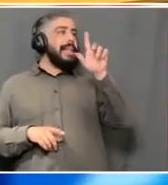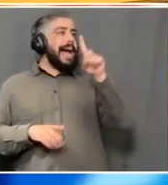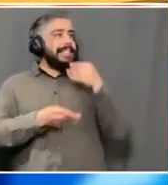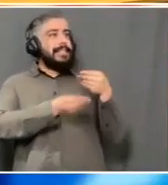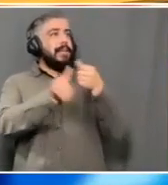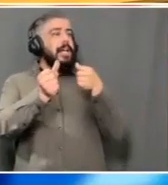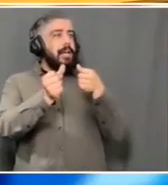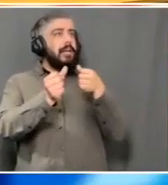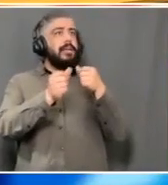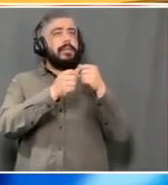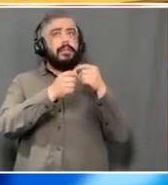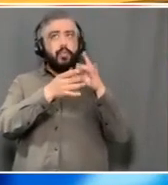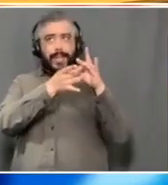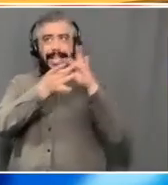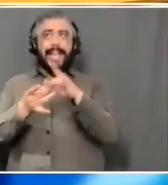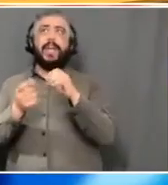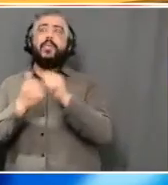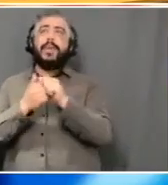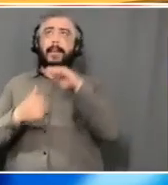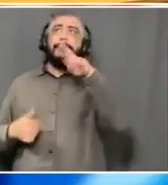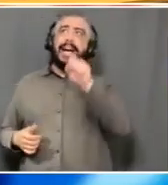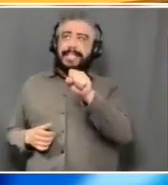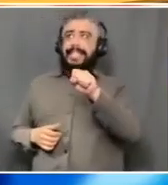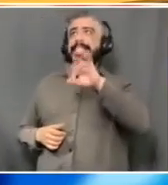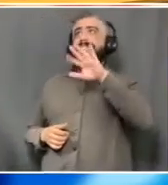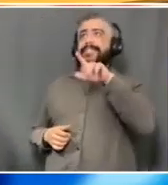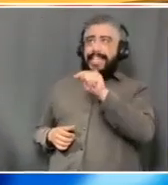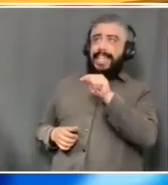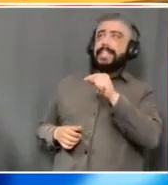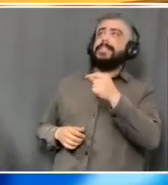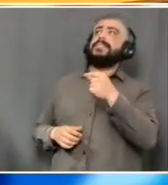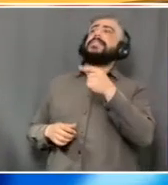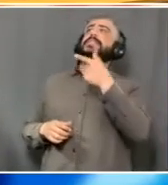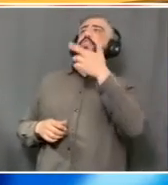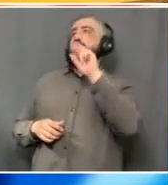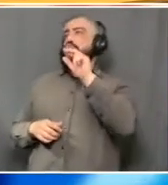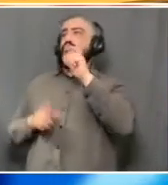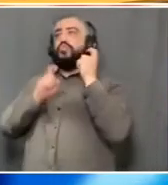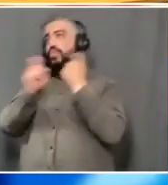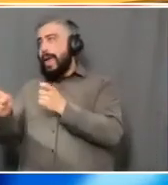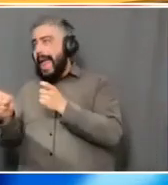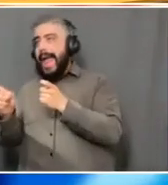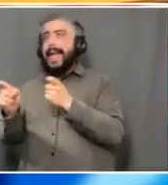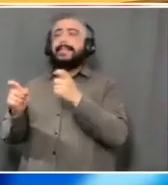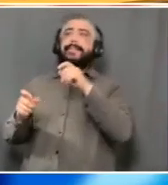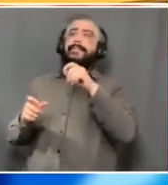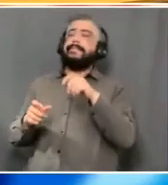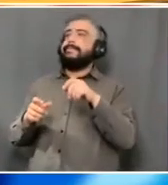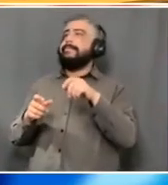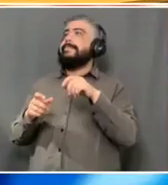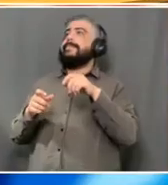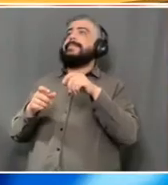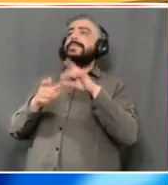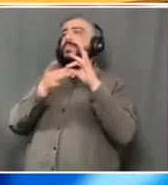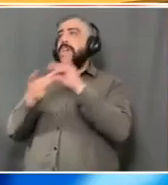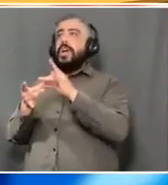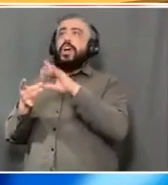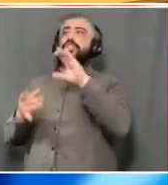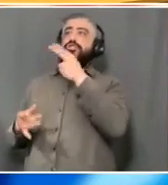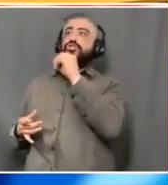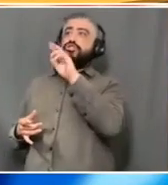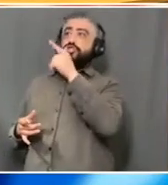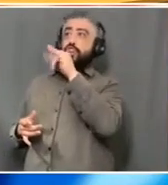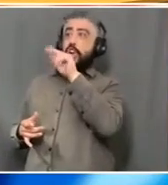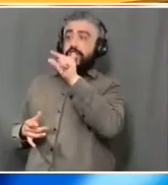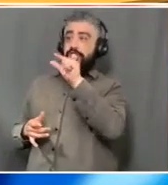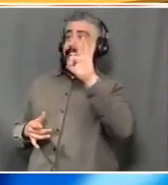of buses in our fleet. Yeah. Grant-based acquisition that are focused on the charging infrastructure that we're deploying.